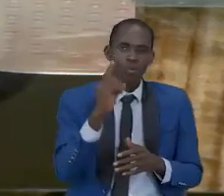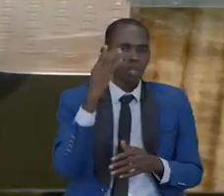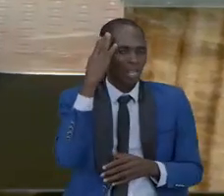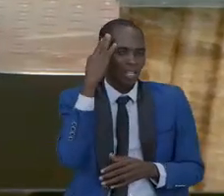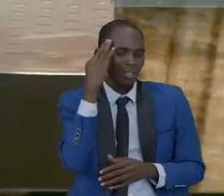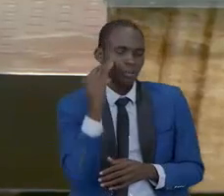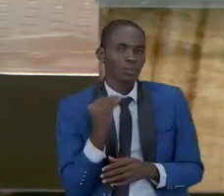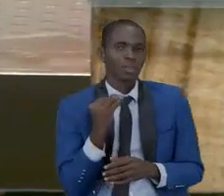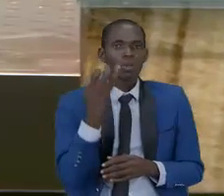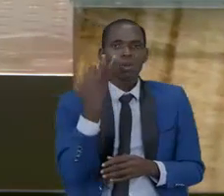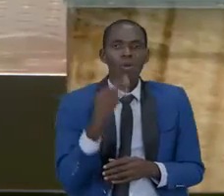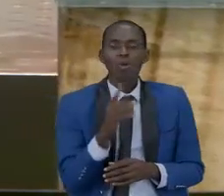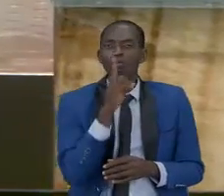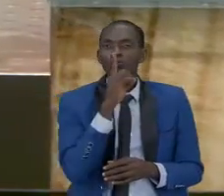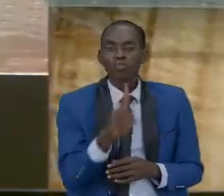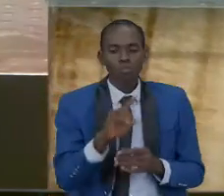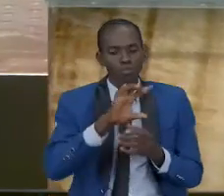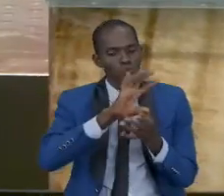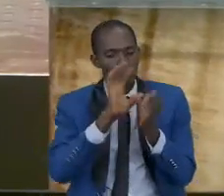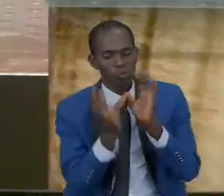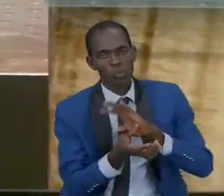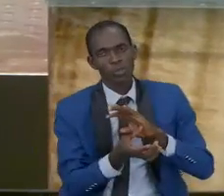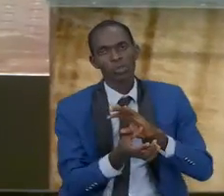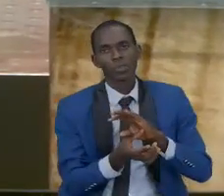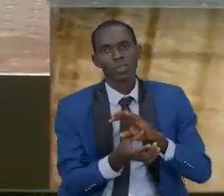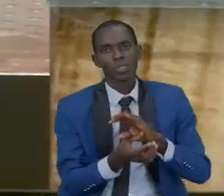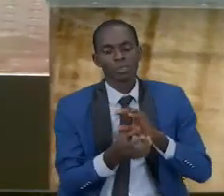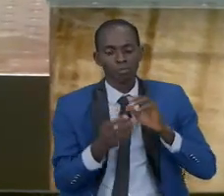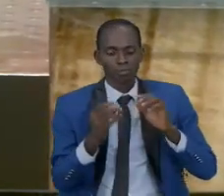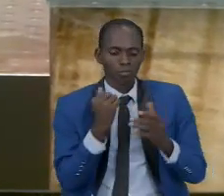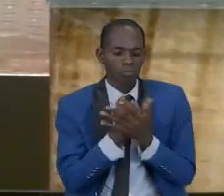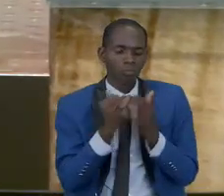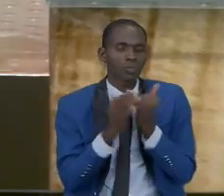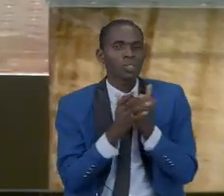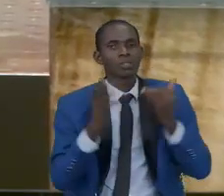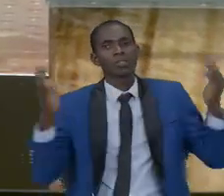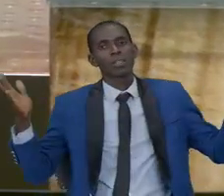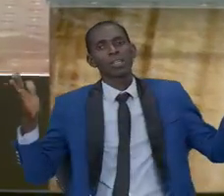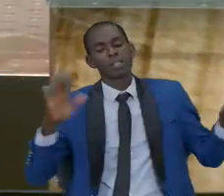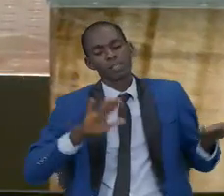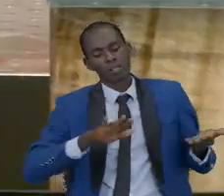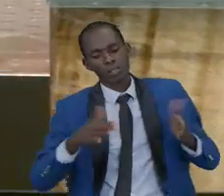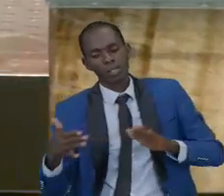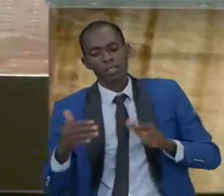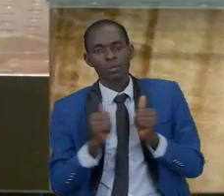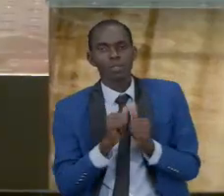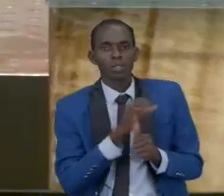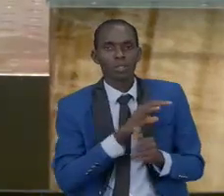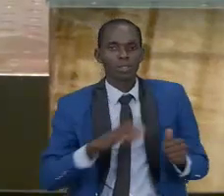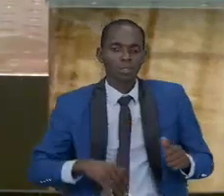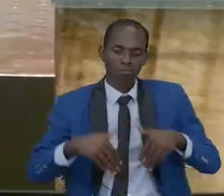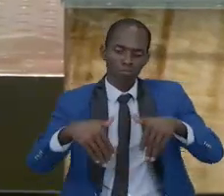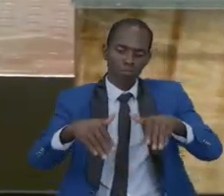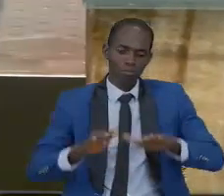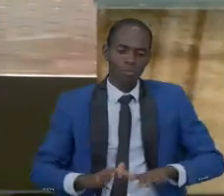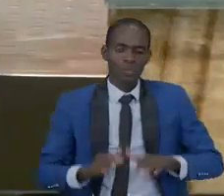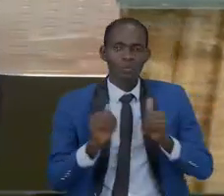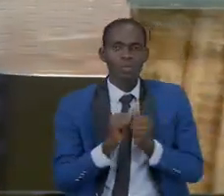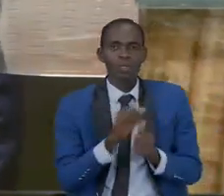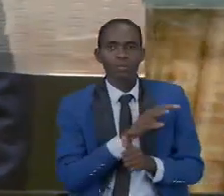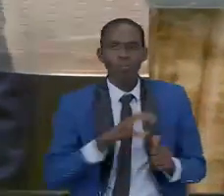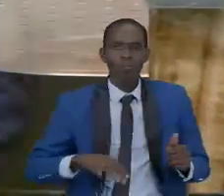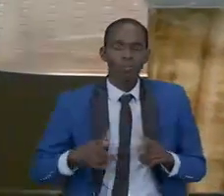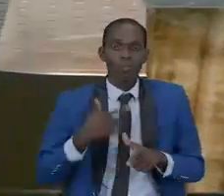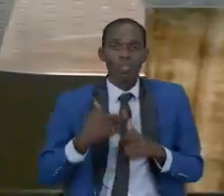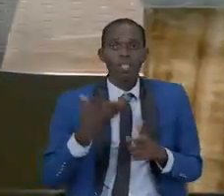of real conversion crucified dead what Christ buried with Christ and then